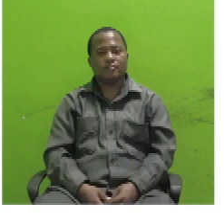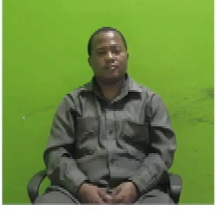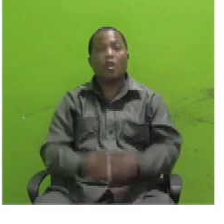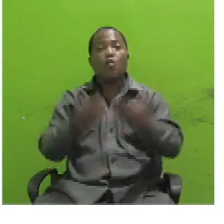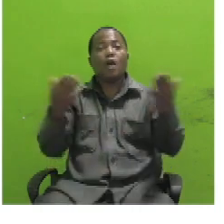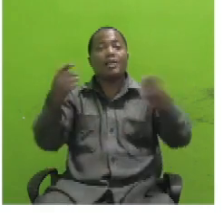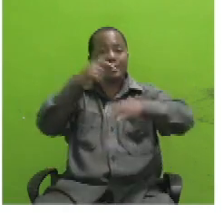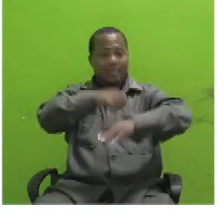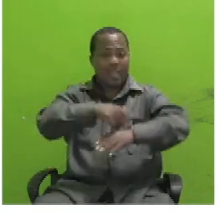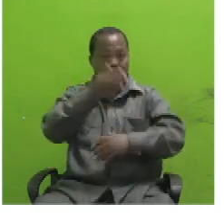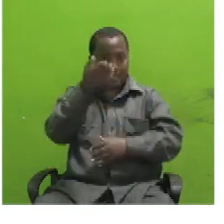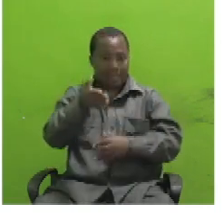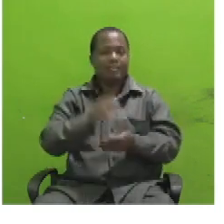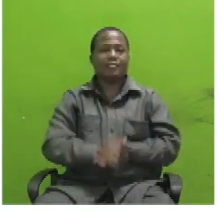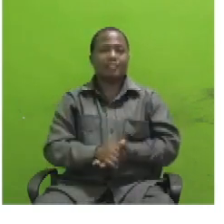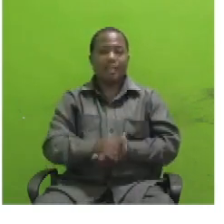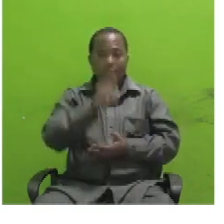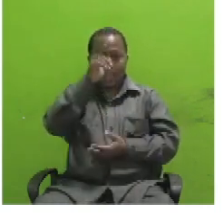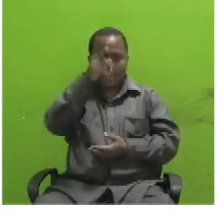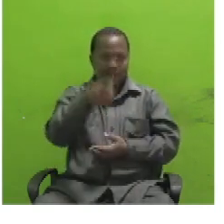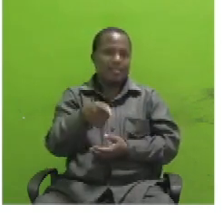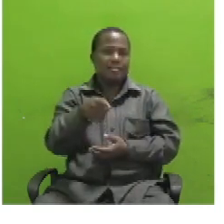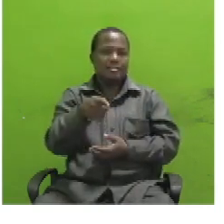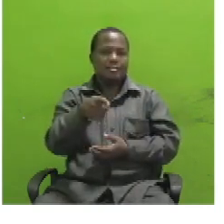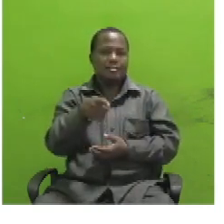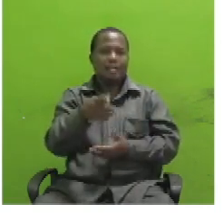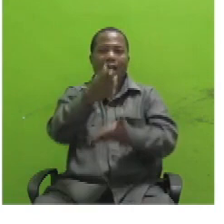What time is it? It is